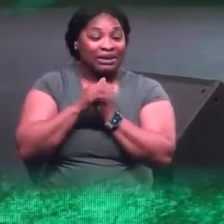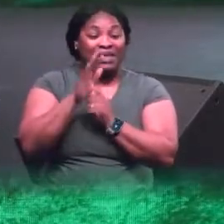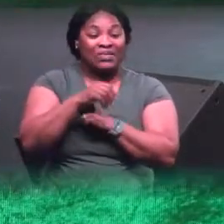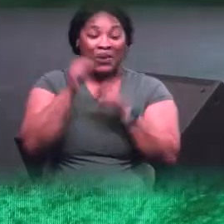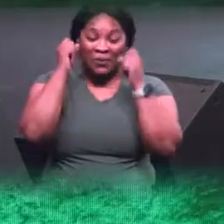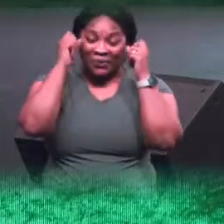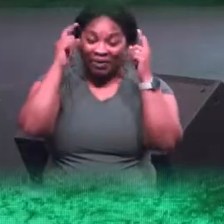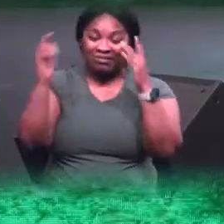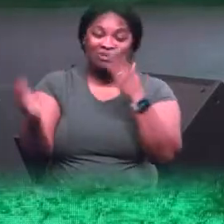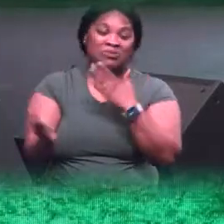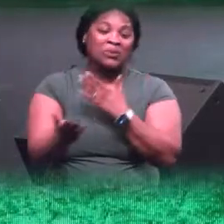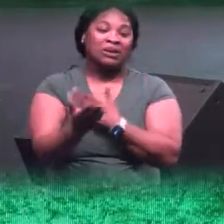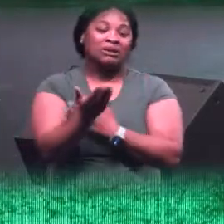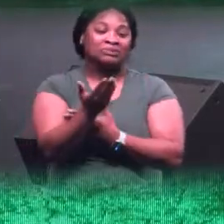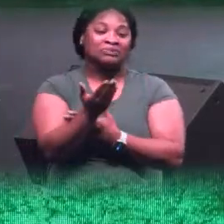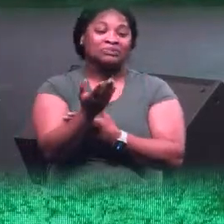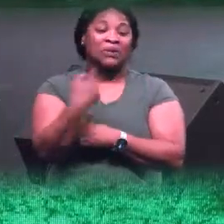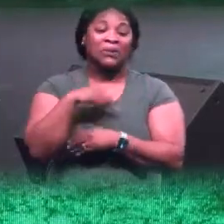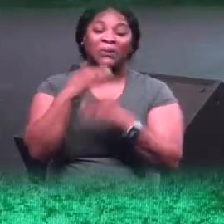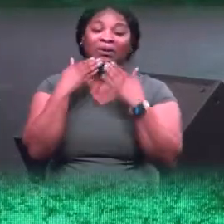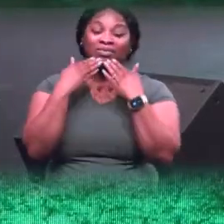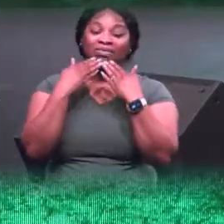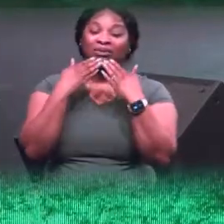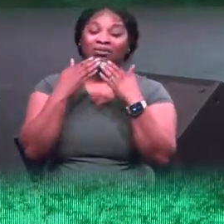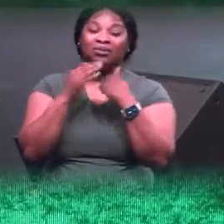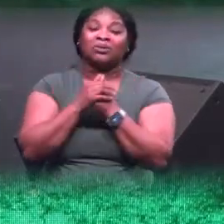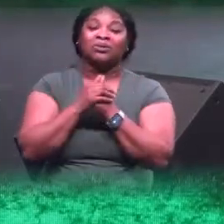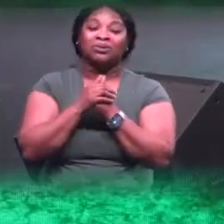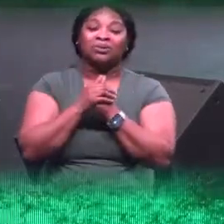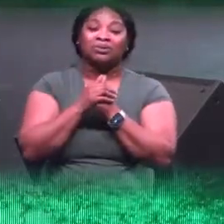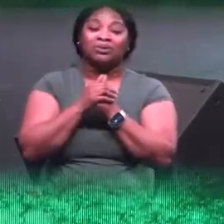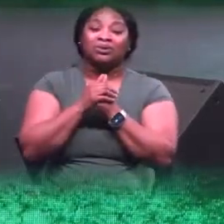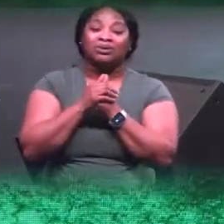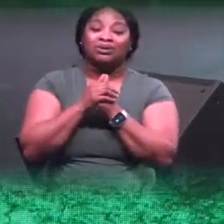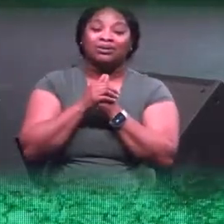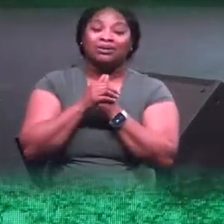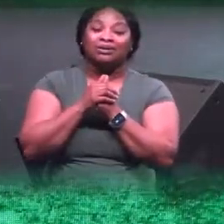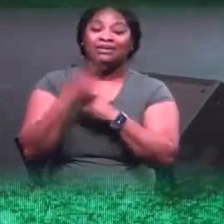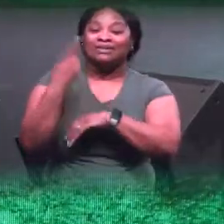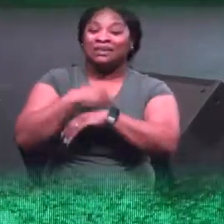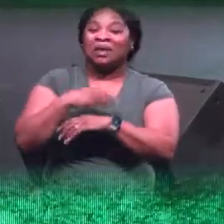morning. We thank you, God, that this has been a historic day.